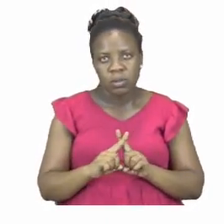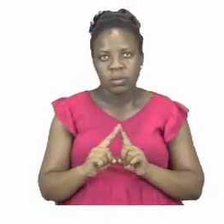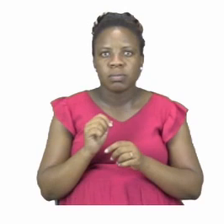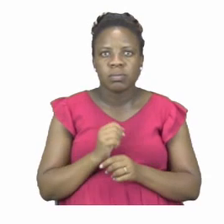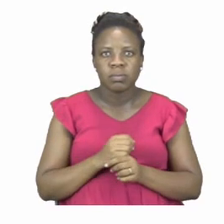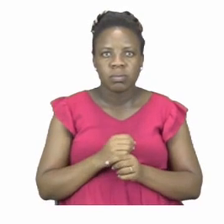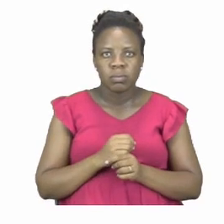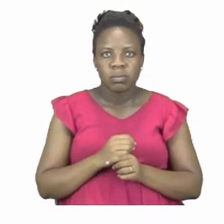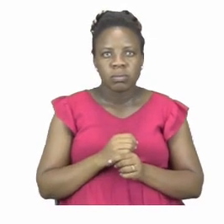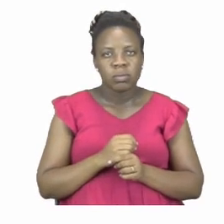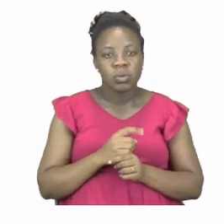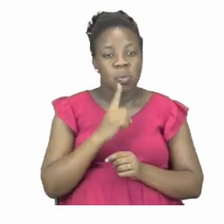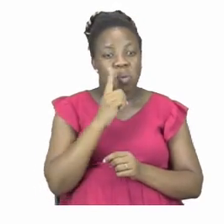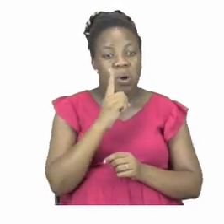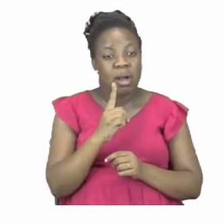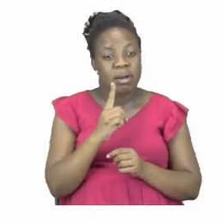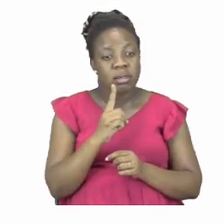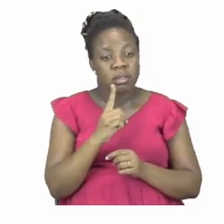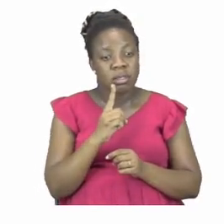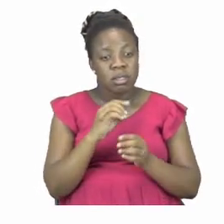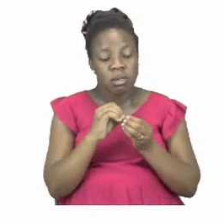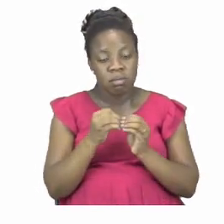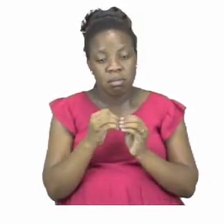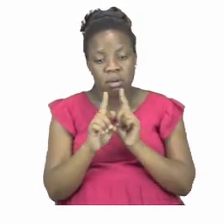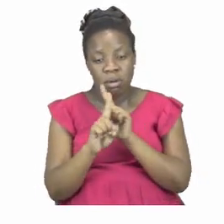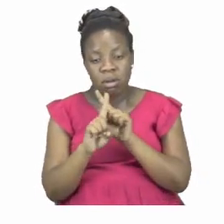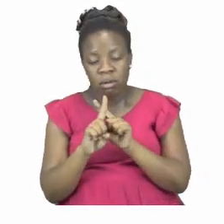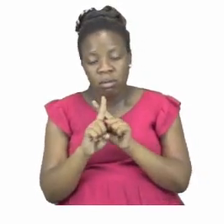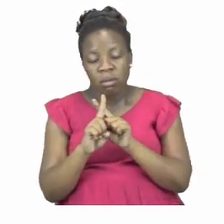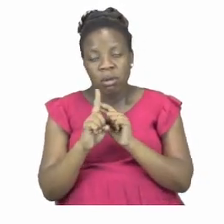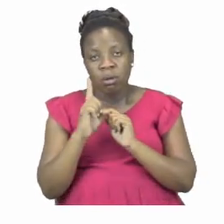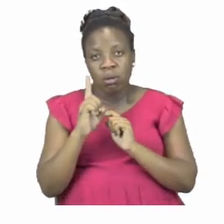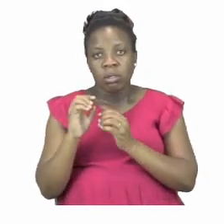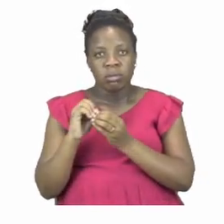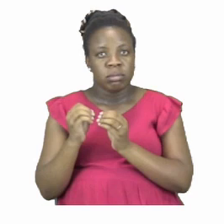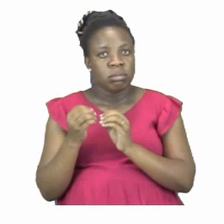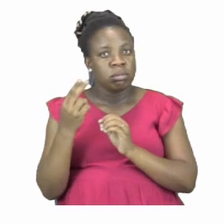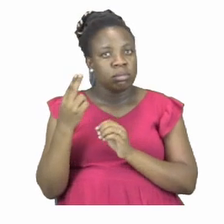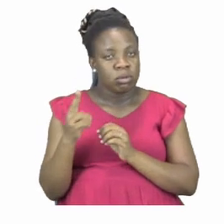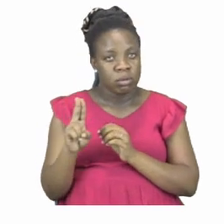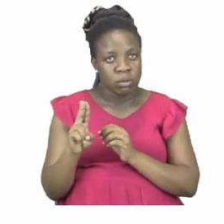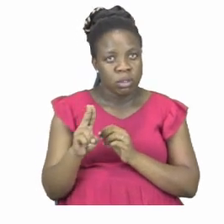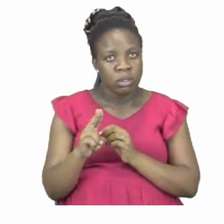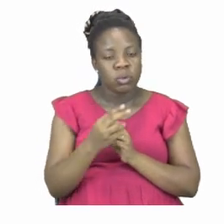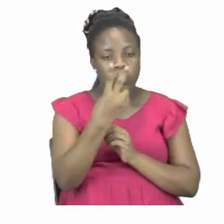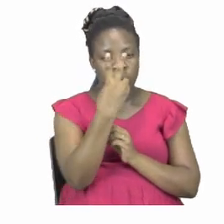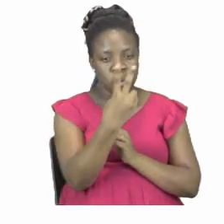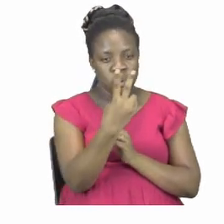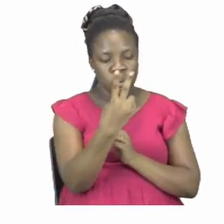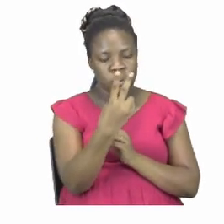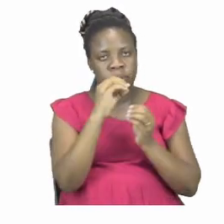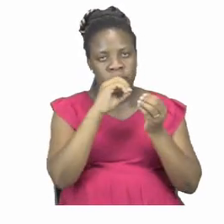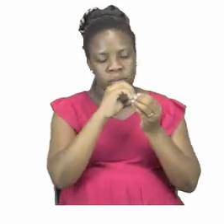as one digit with one digit, we have a 2-digit number being multiplied by a 1-digit